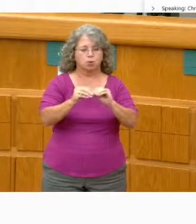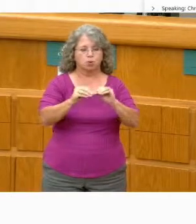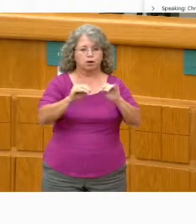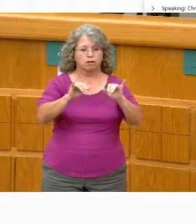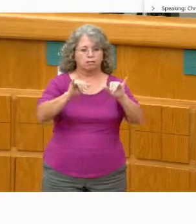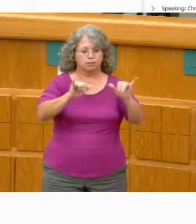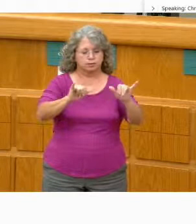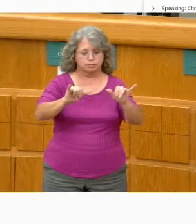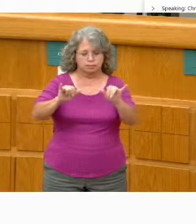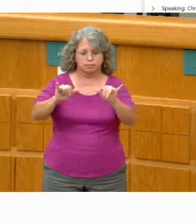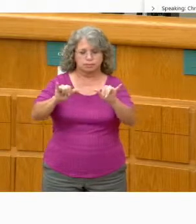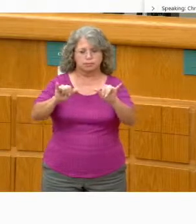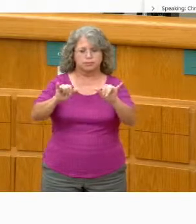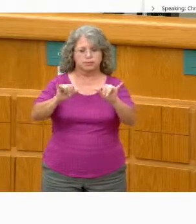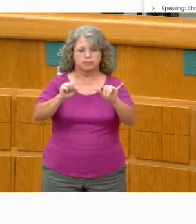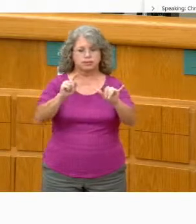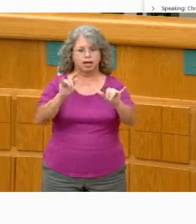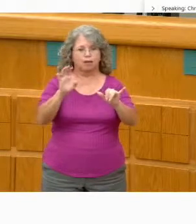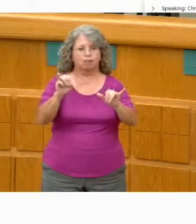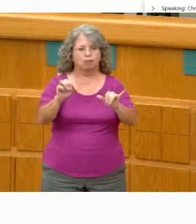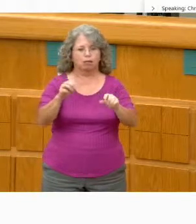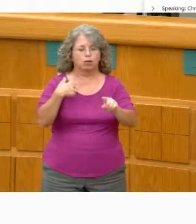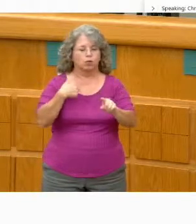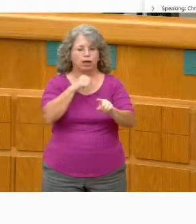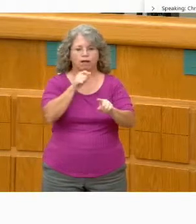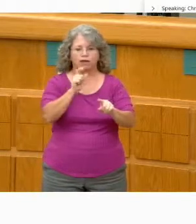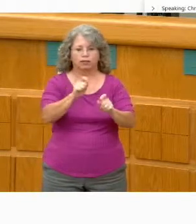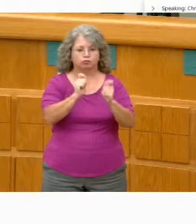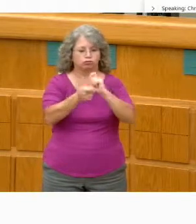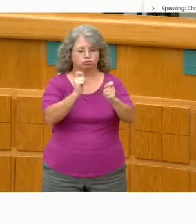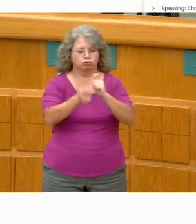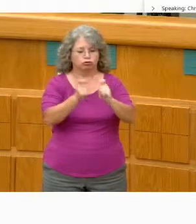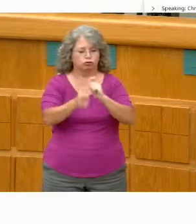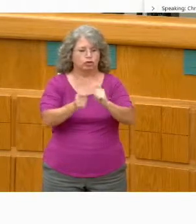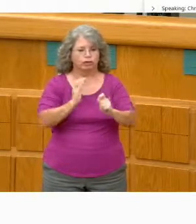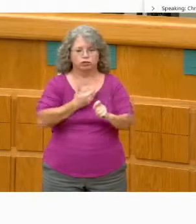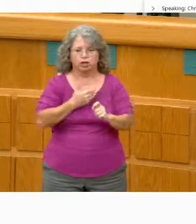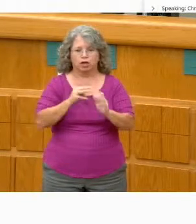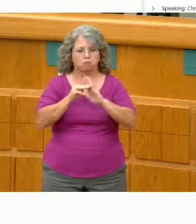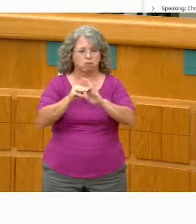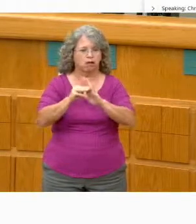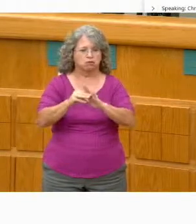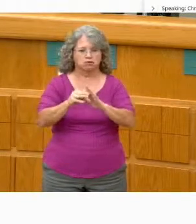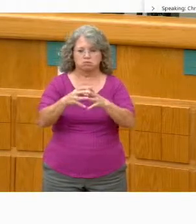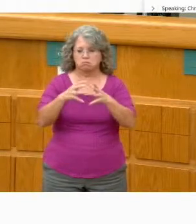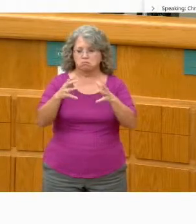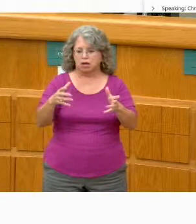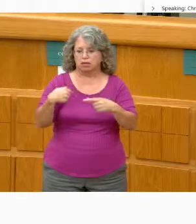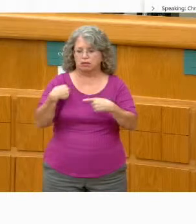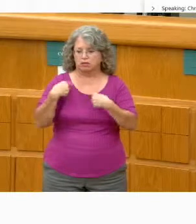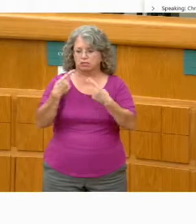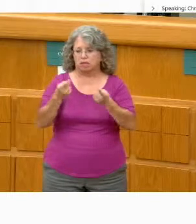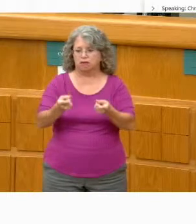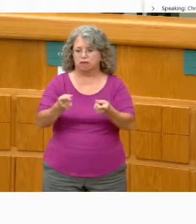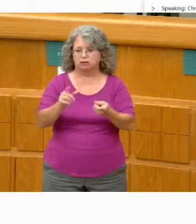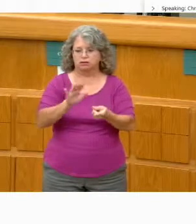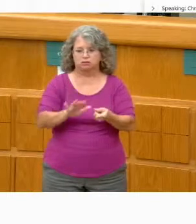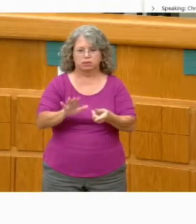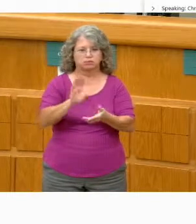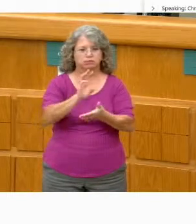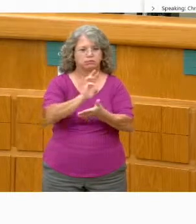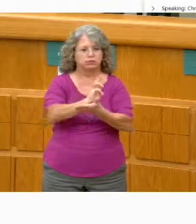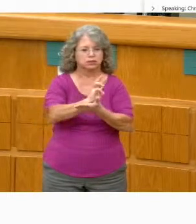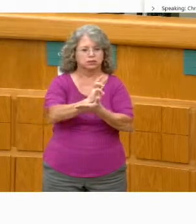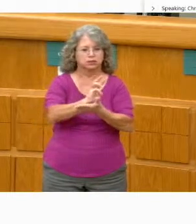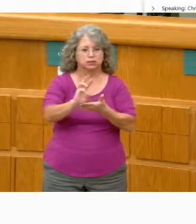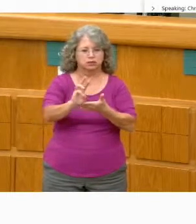of the pandemic. And we really haven't had to change our models that much over the past maybe